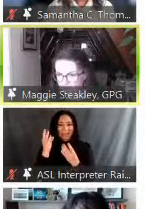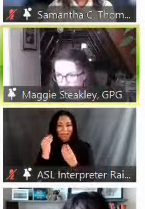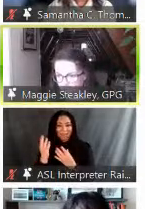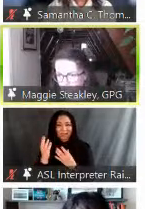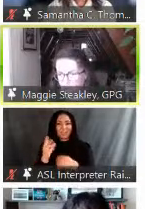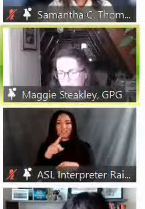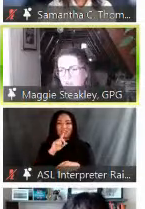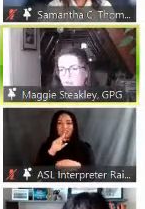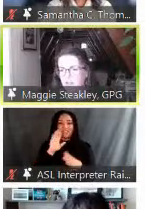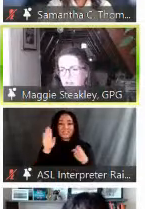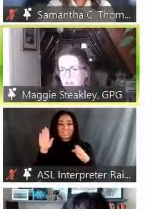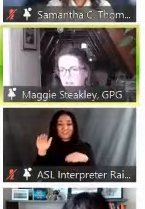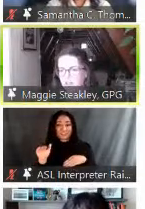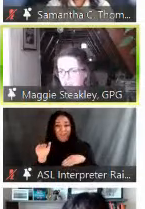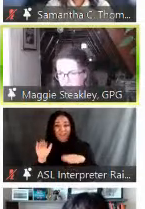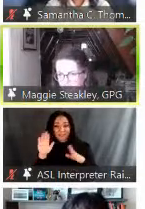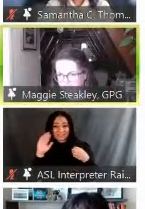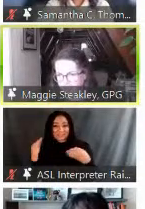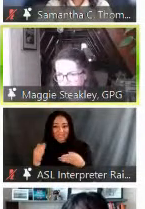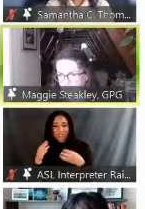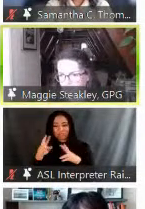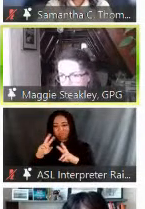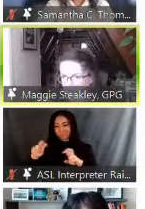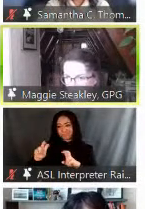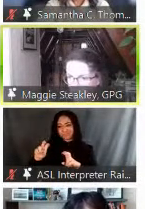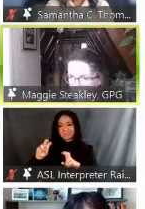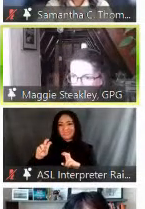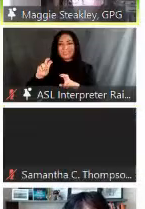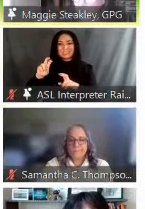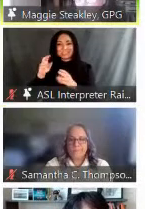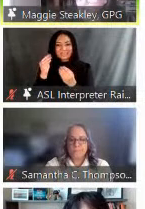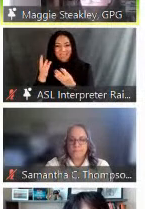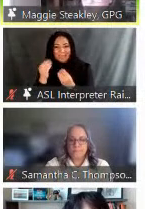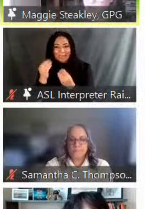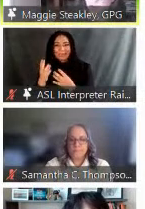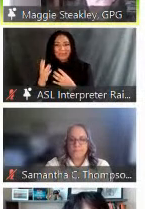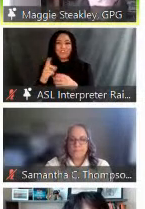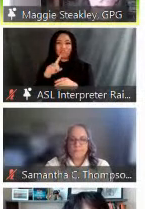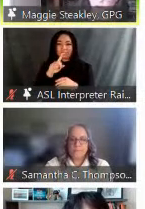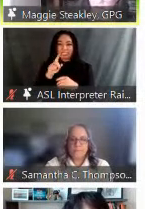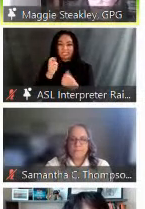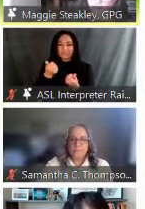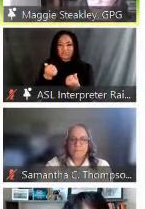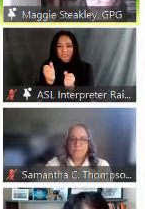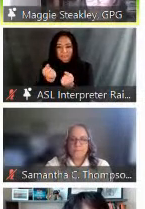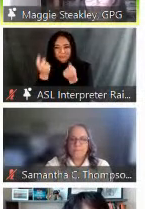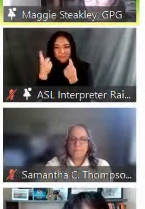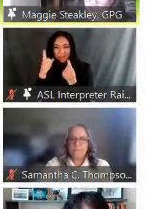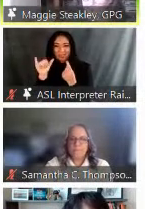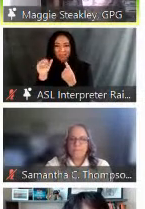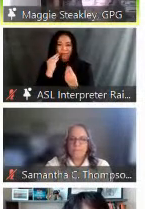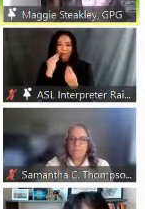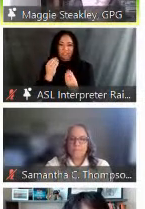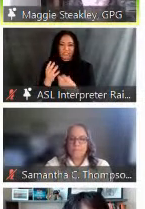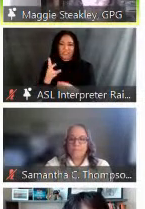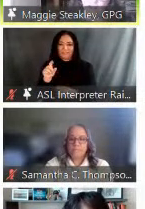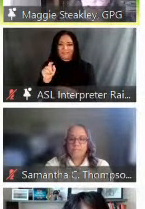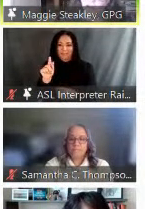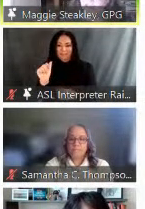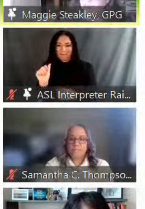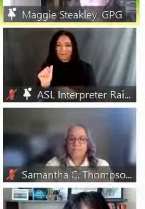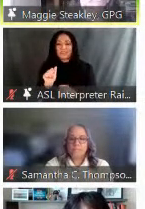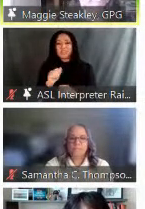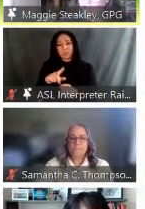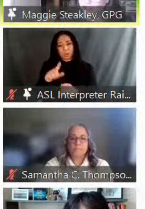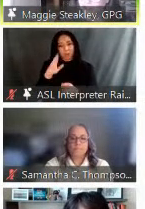policy ecosystem is one that looks at data, targeted data, and unpacks that. And so I hear you, the work group members making that